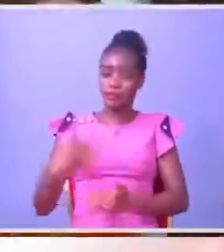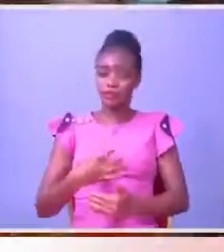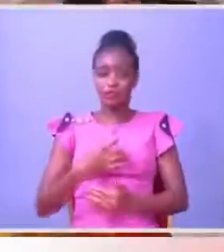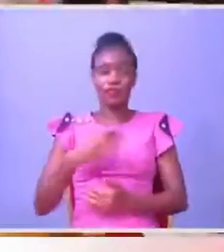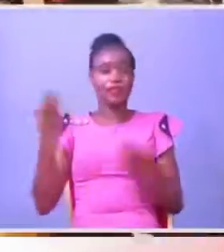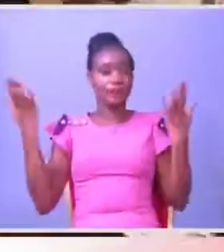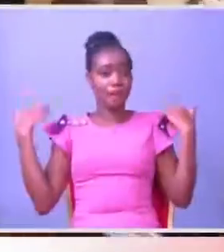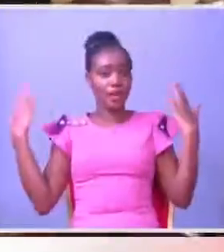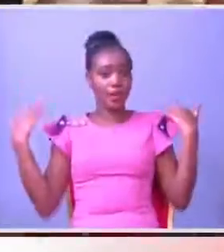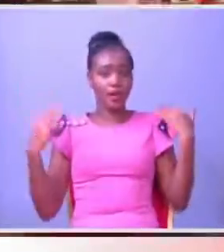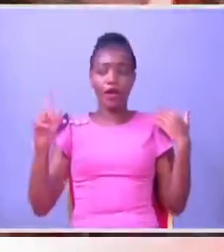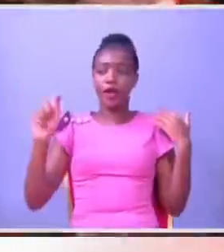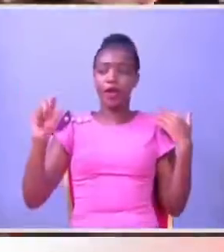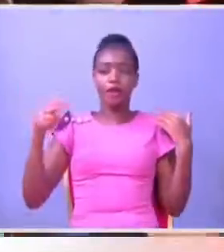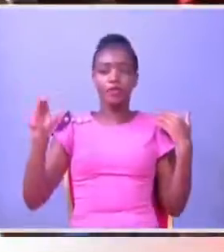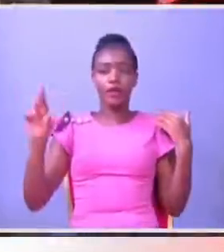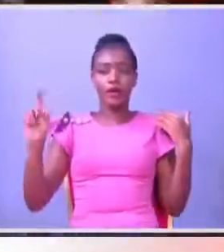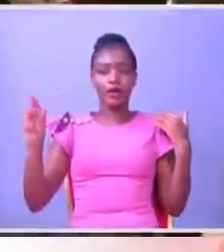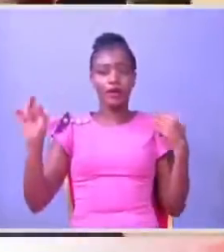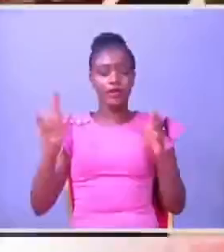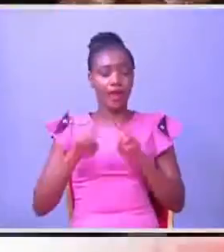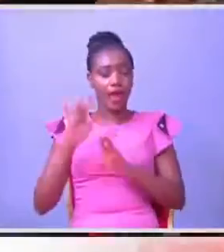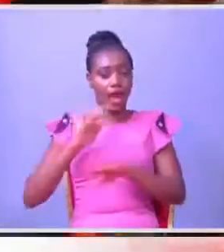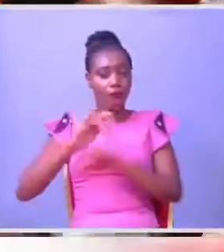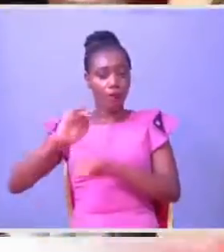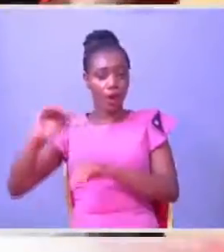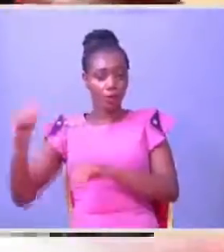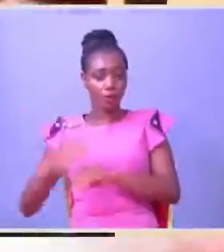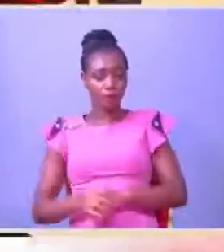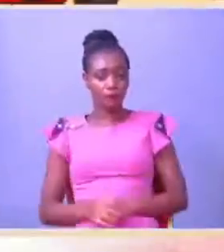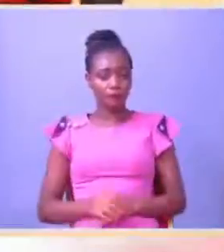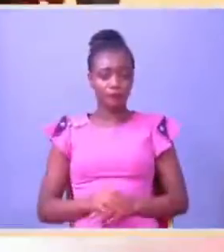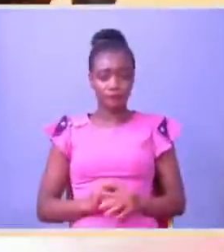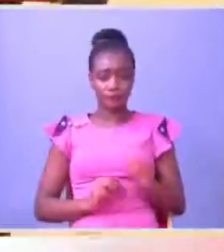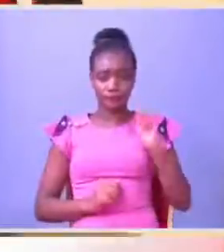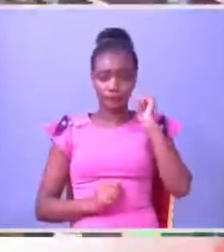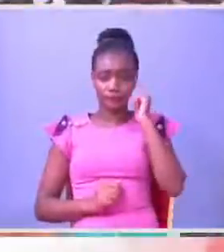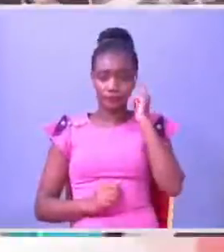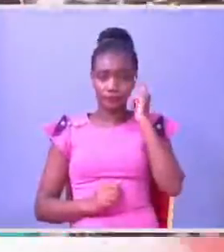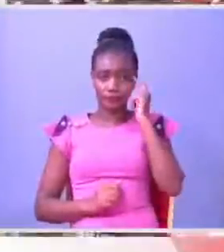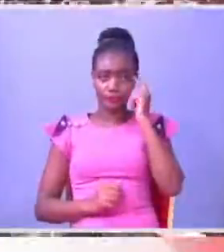of Meru, Tharaka Nithi, and Embu. Paul Kirobi, TV 47, Nairobi.